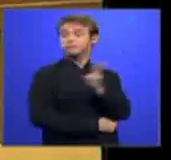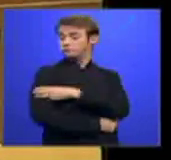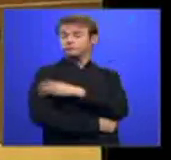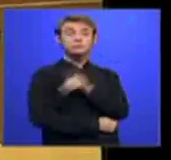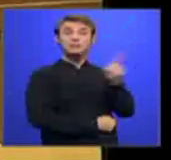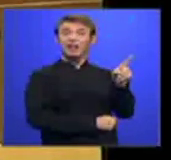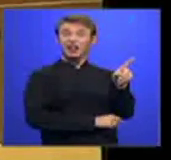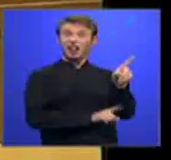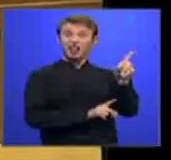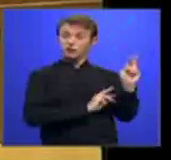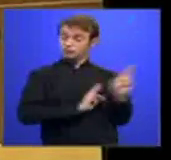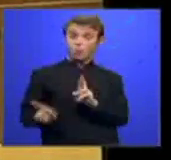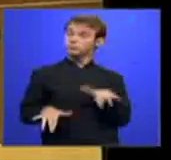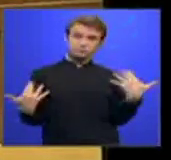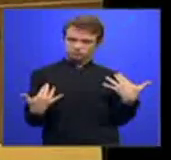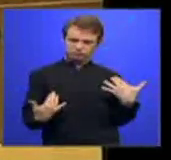should face consequences.